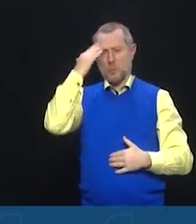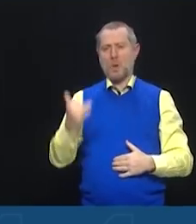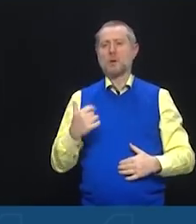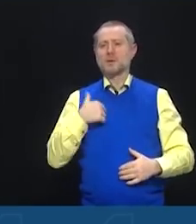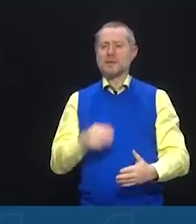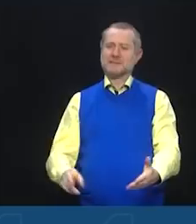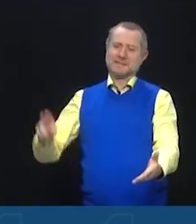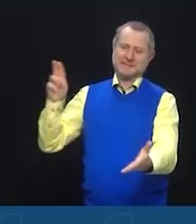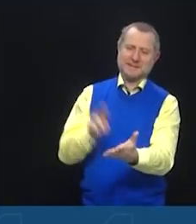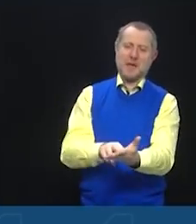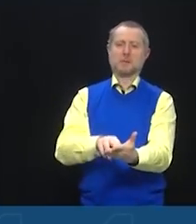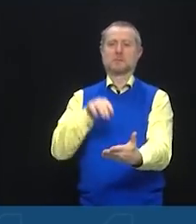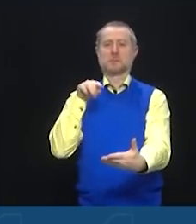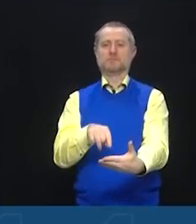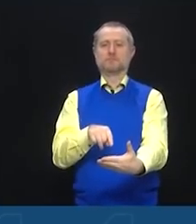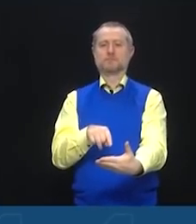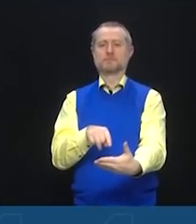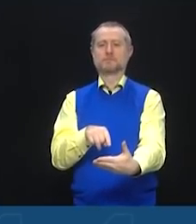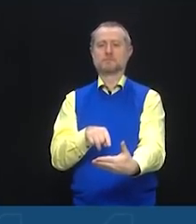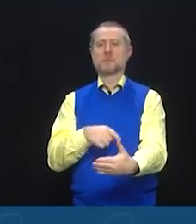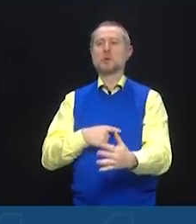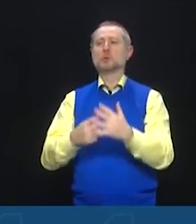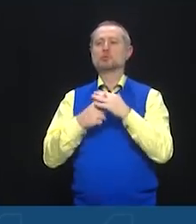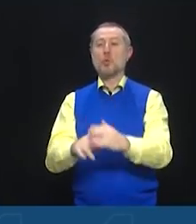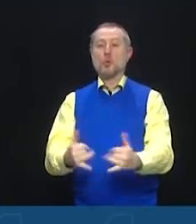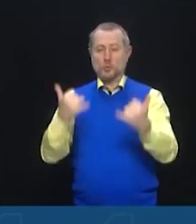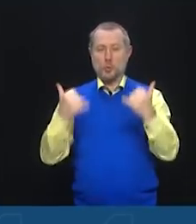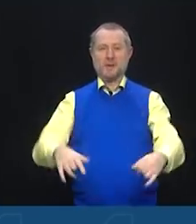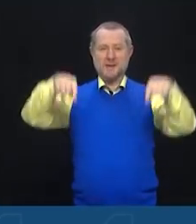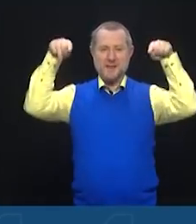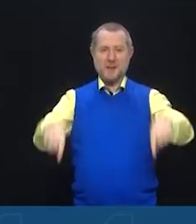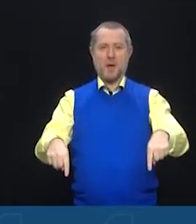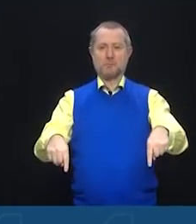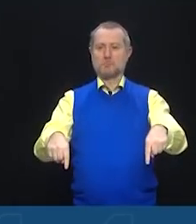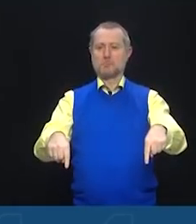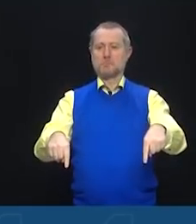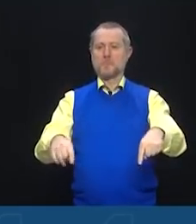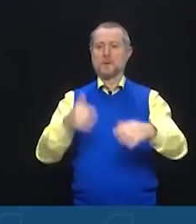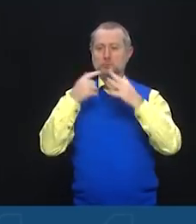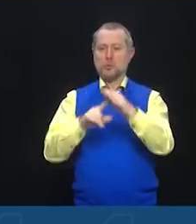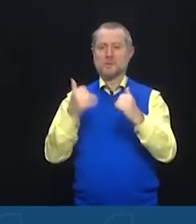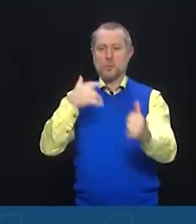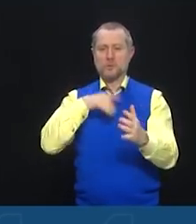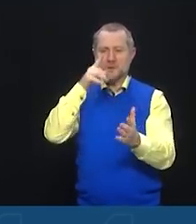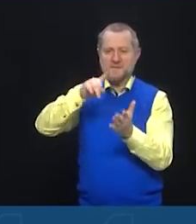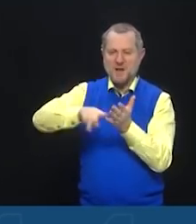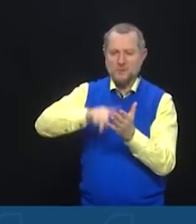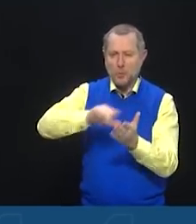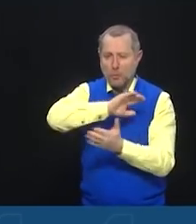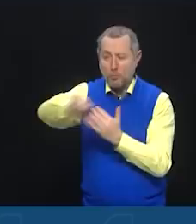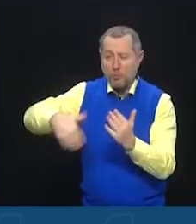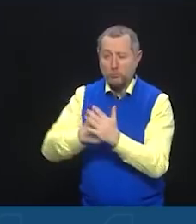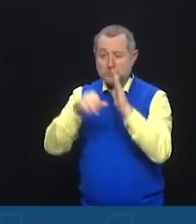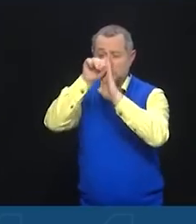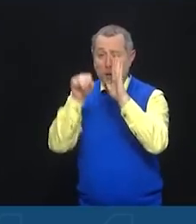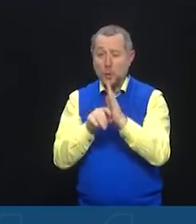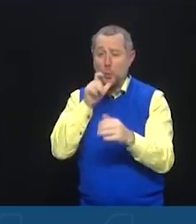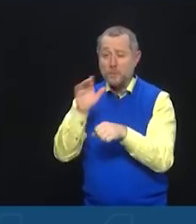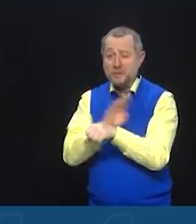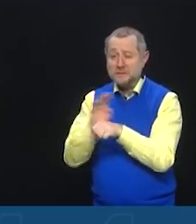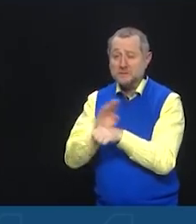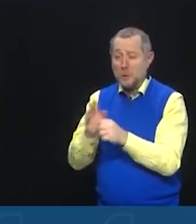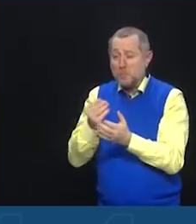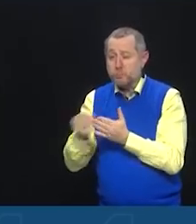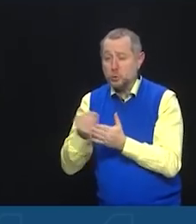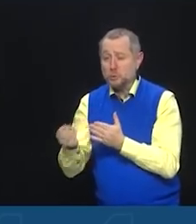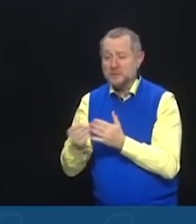signing this executive order effective immediately, again, commencing a review of all state investments and purchases and